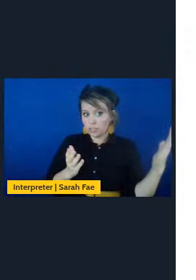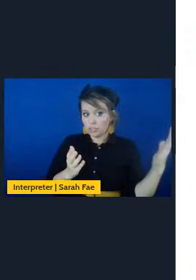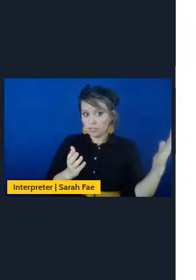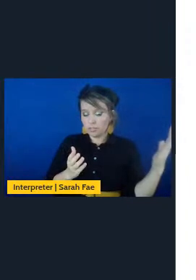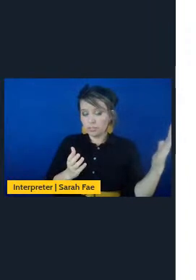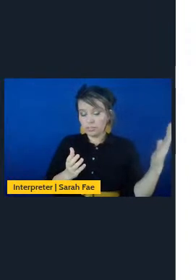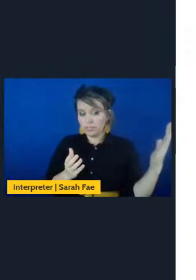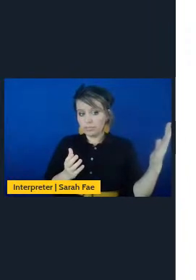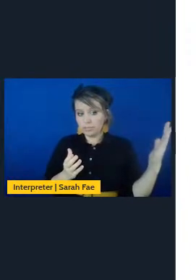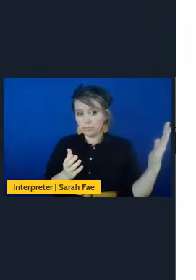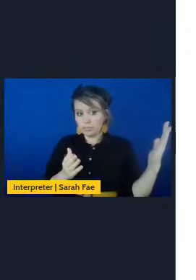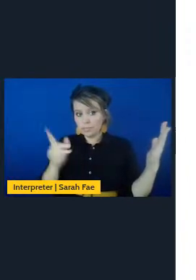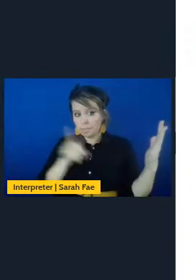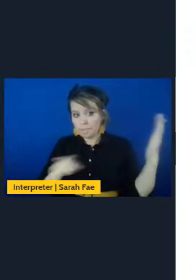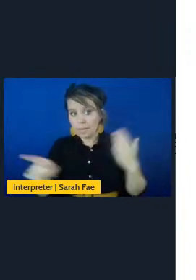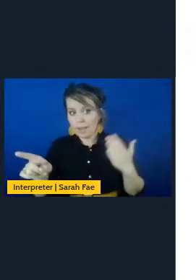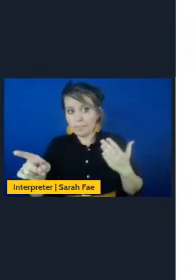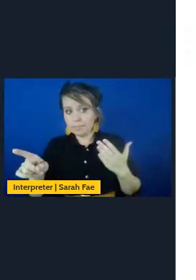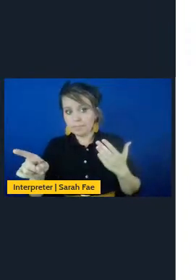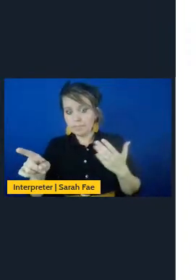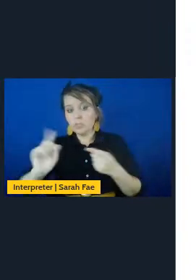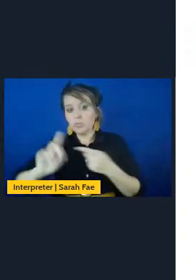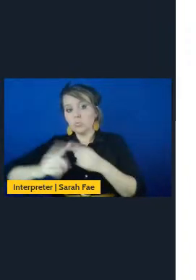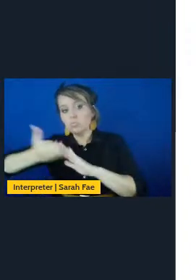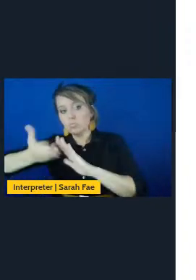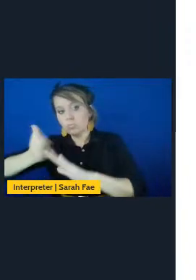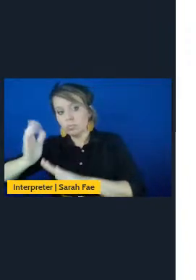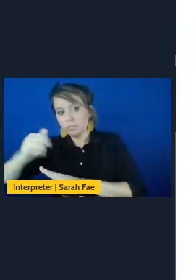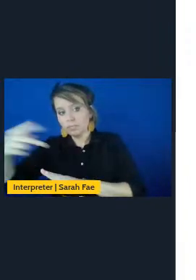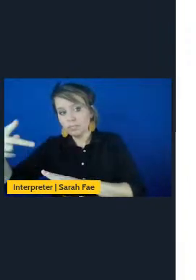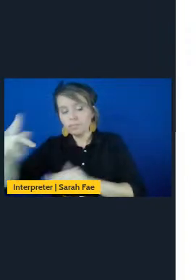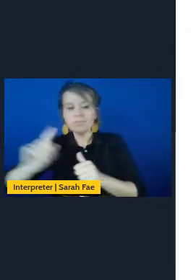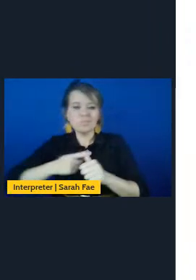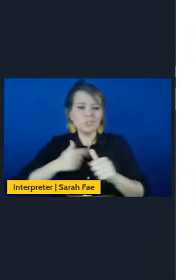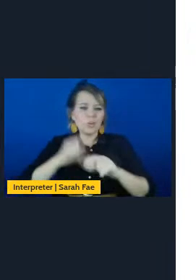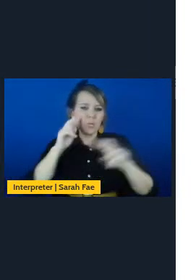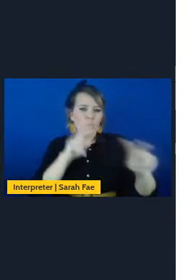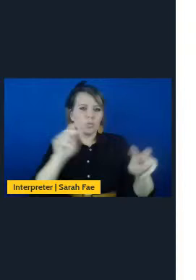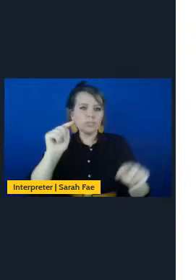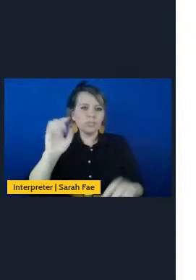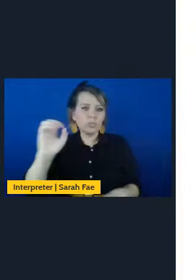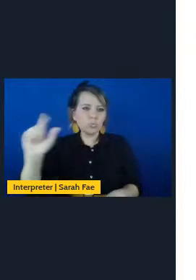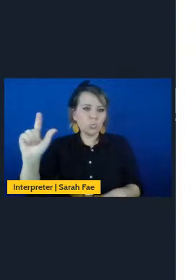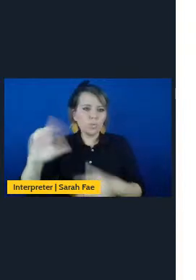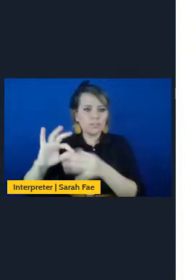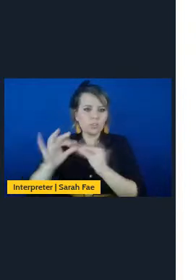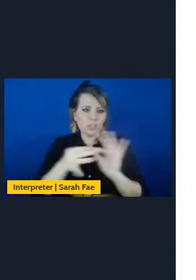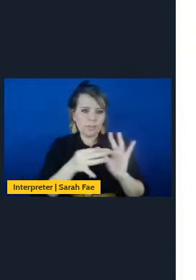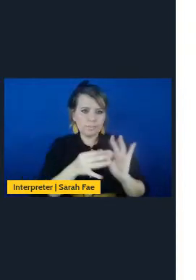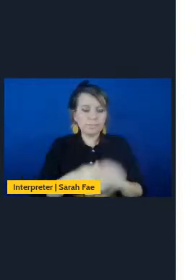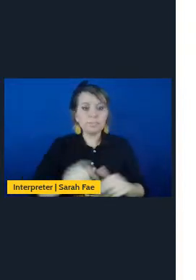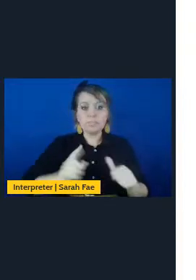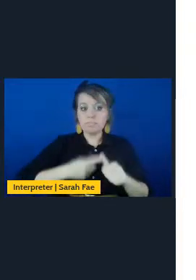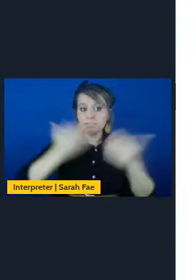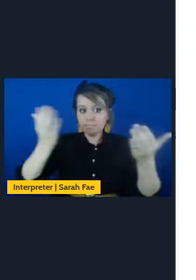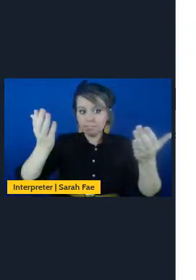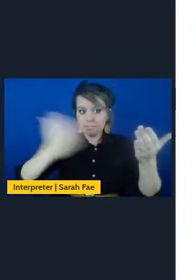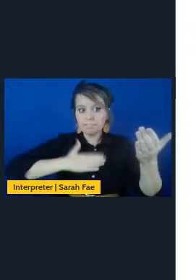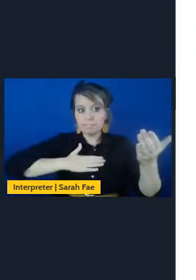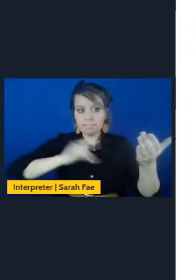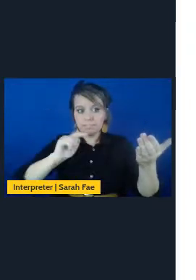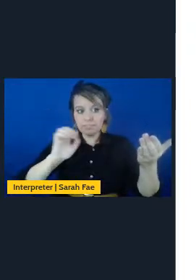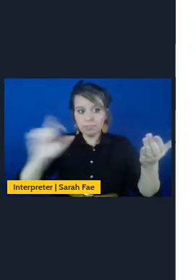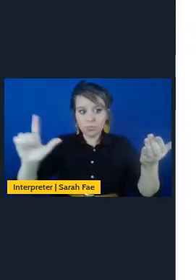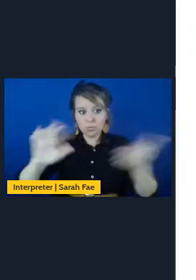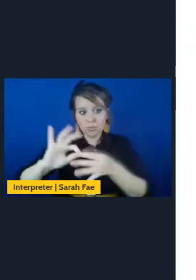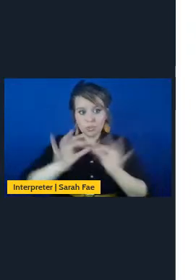maps to AWS CDK construct programming model. And first I'll look at the toolchain. So here's my toolchain. And